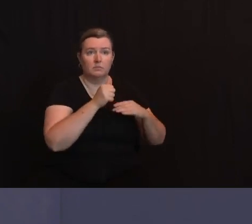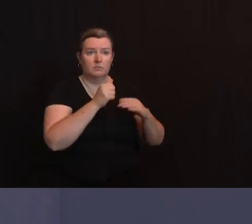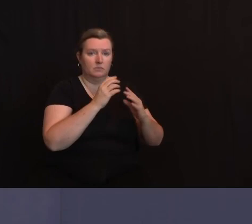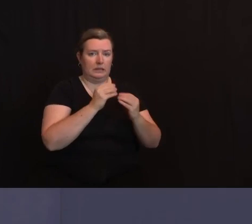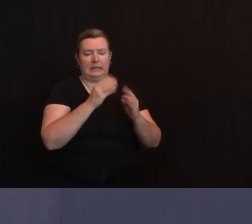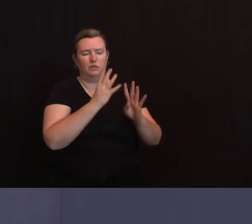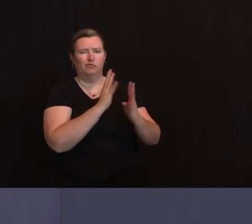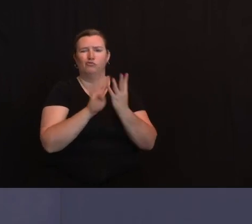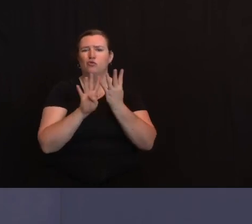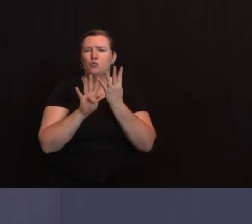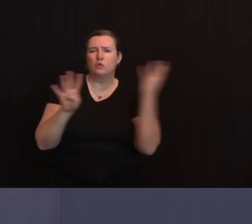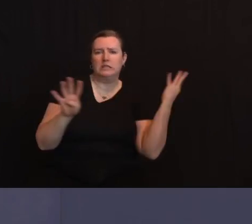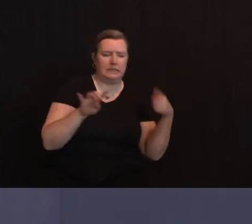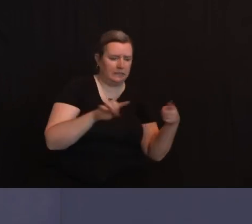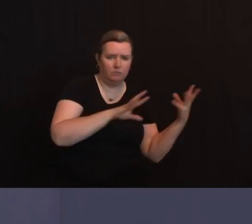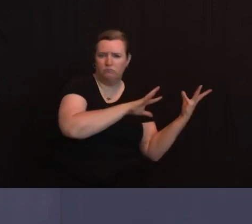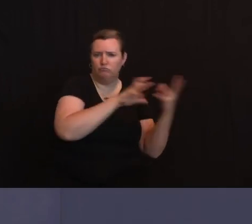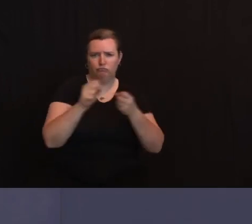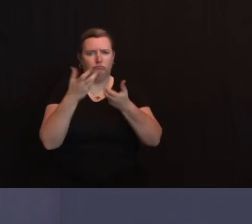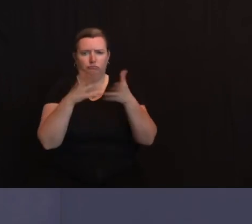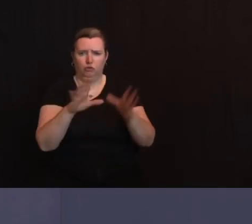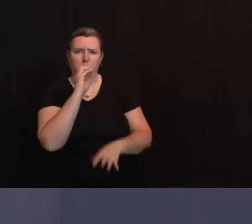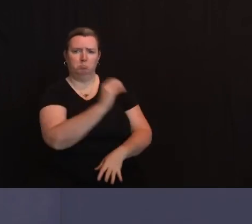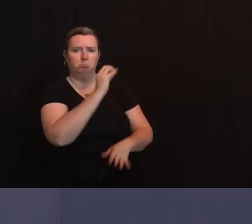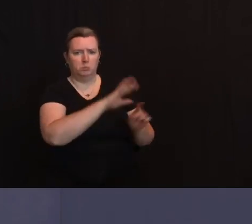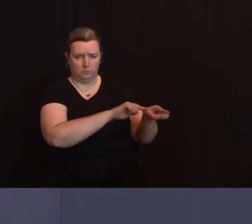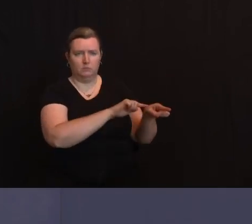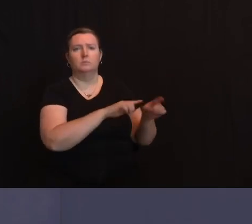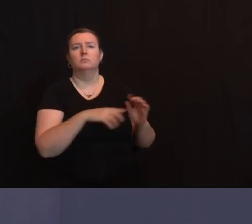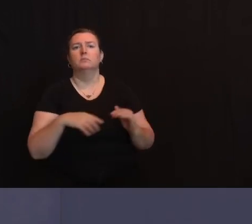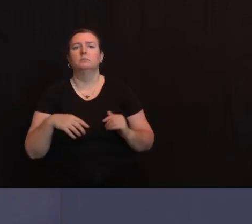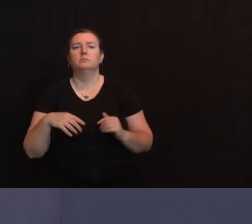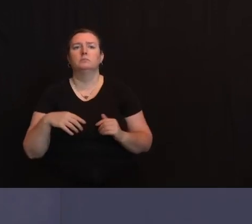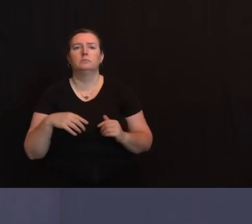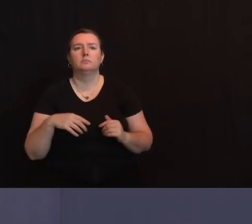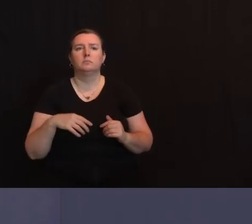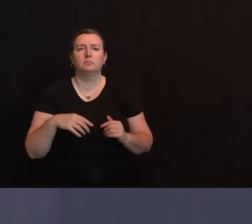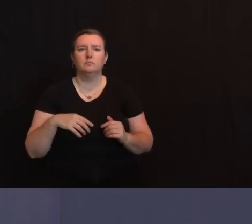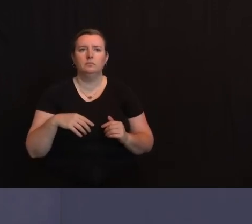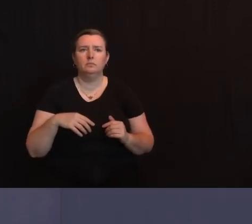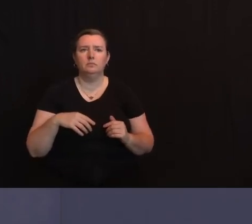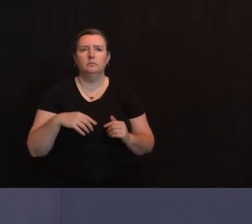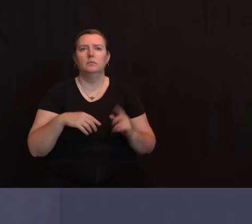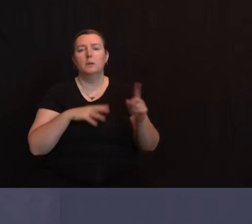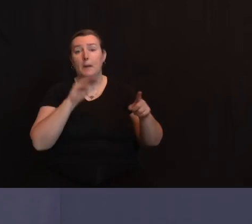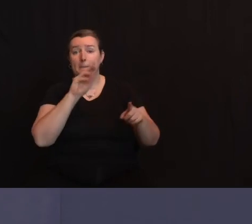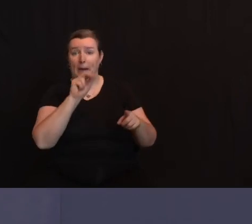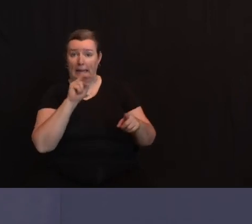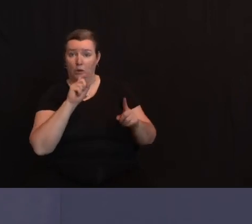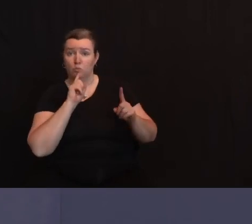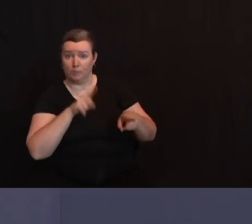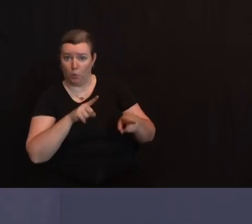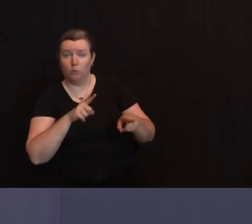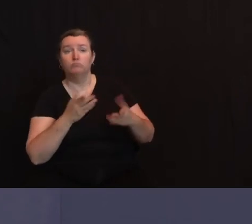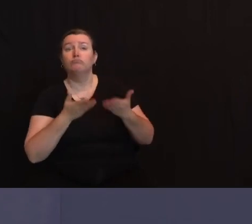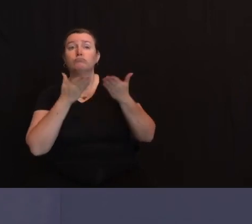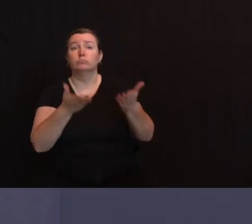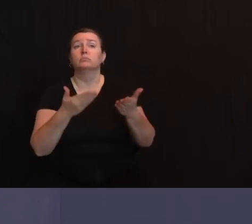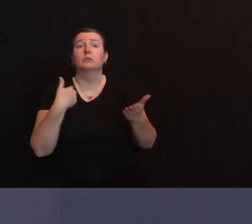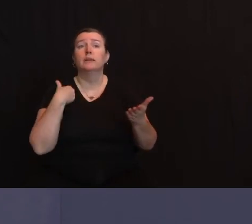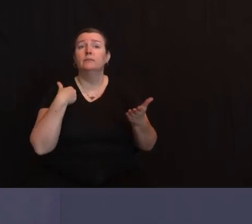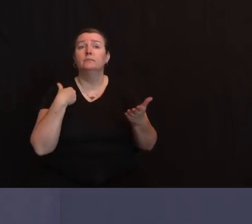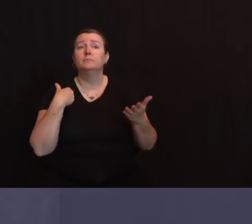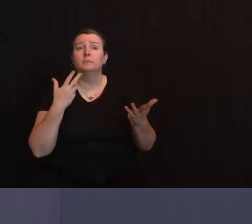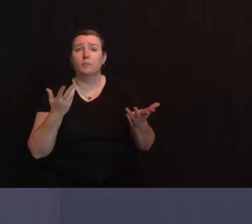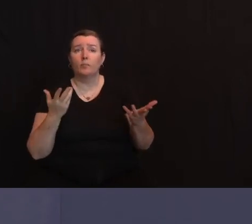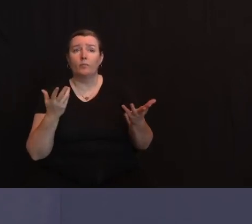recommendation of the Manat report is to create a long-term care emergency operations center to